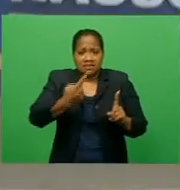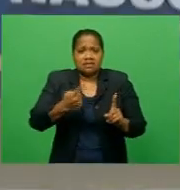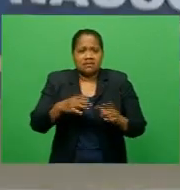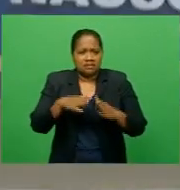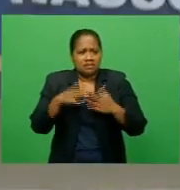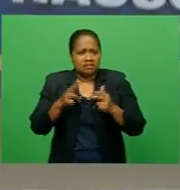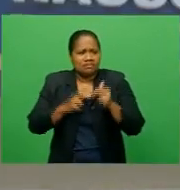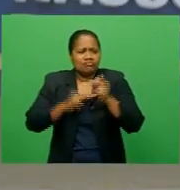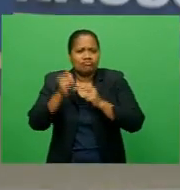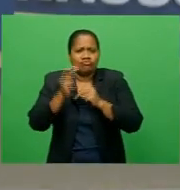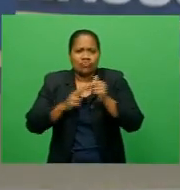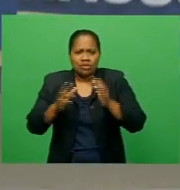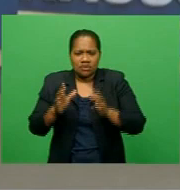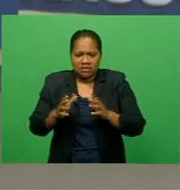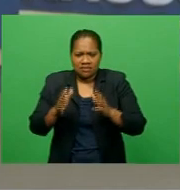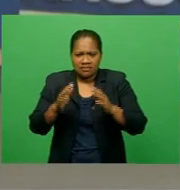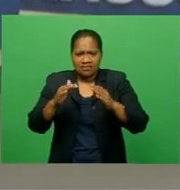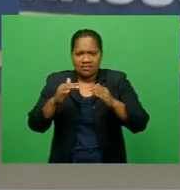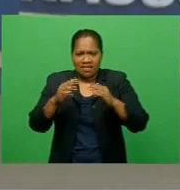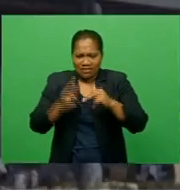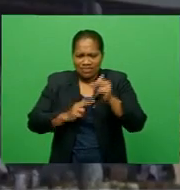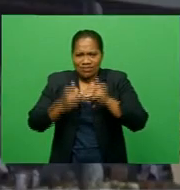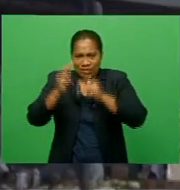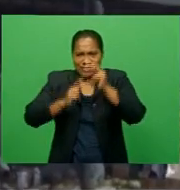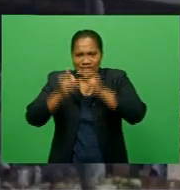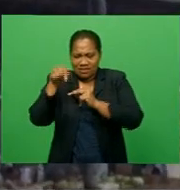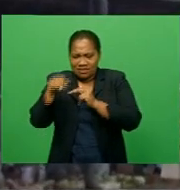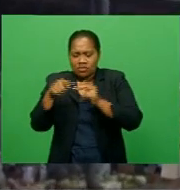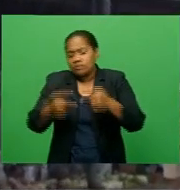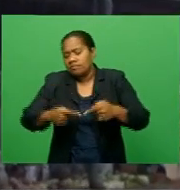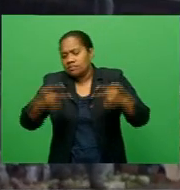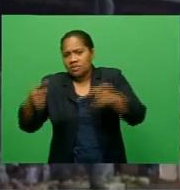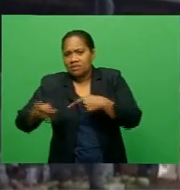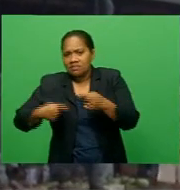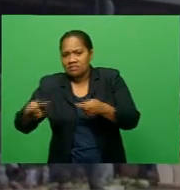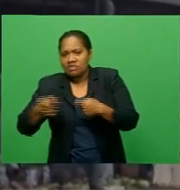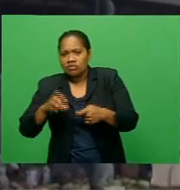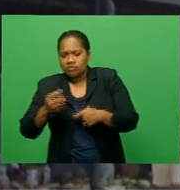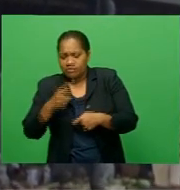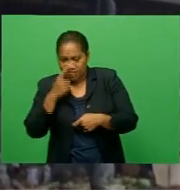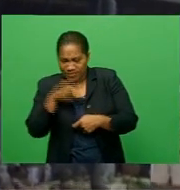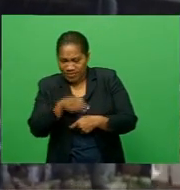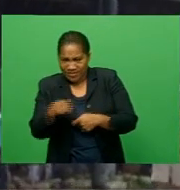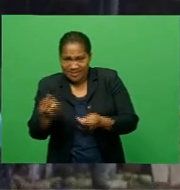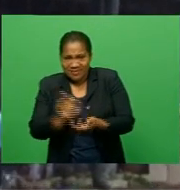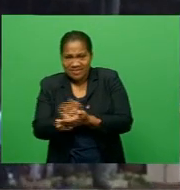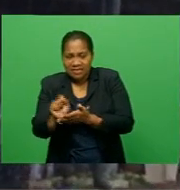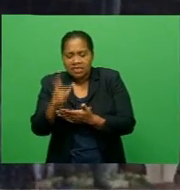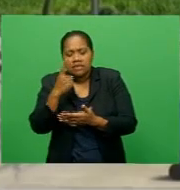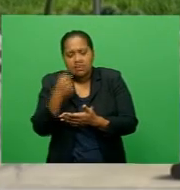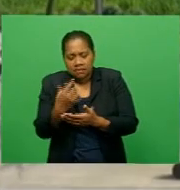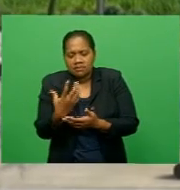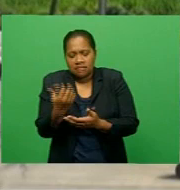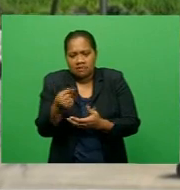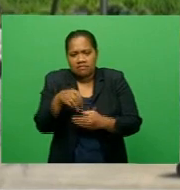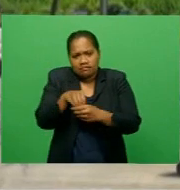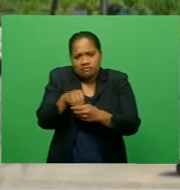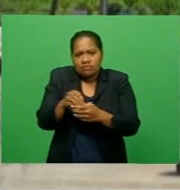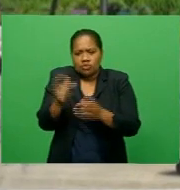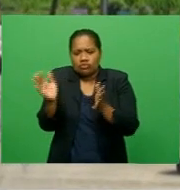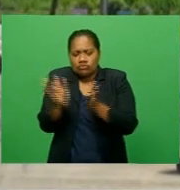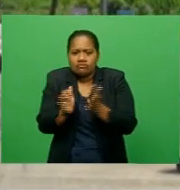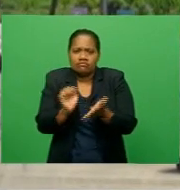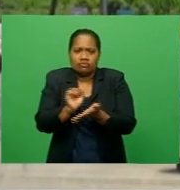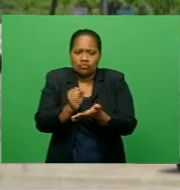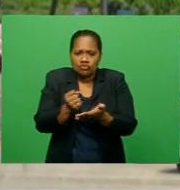complex opposite the market to address space shortage. She adds vendors will be able to operate small shops from the complex as well. Kumar